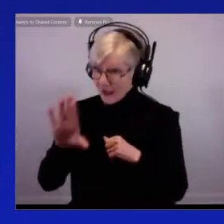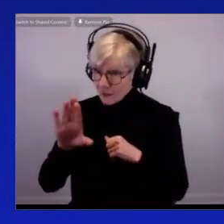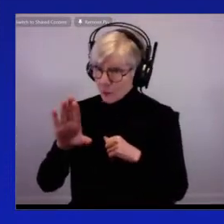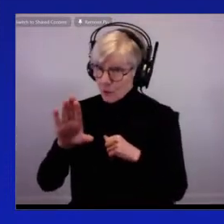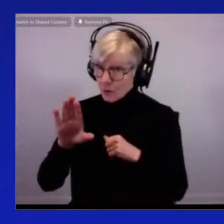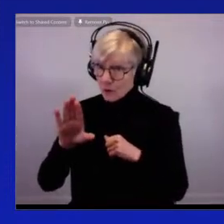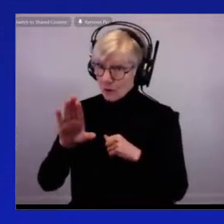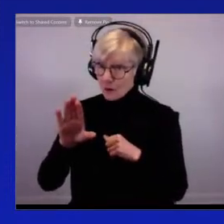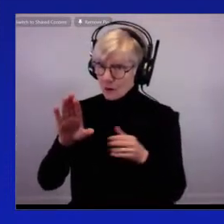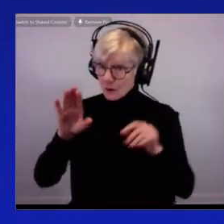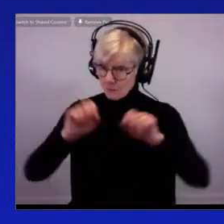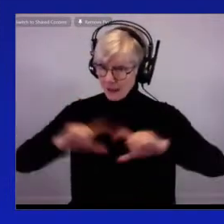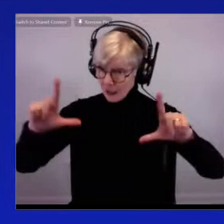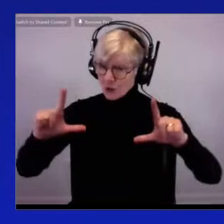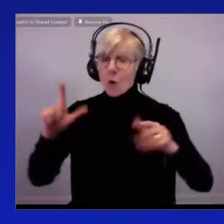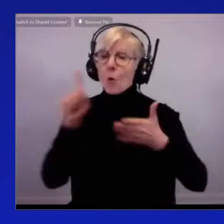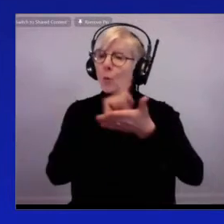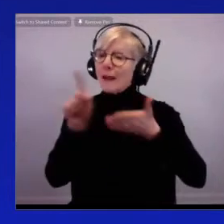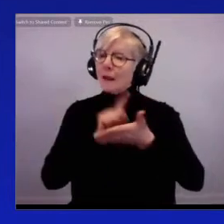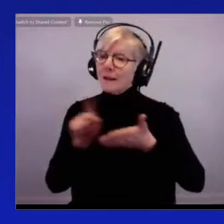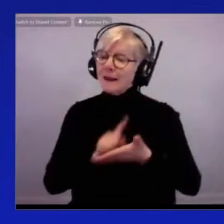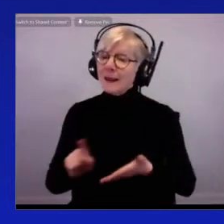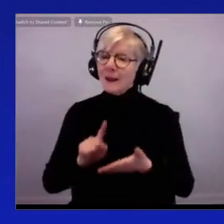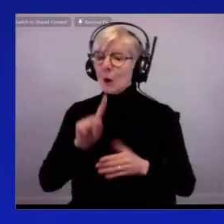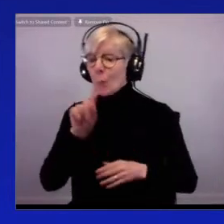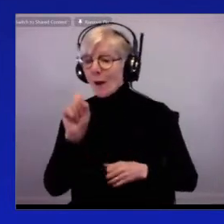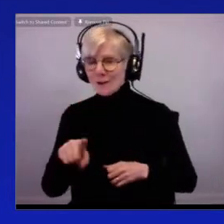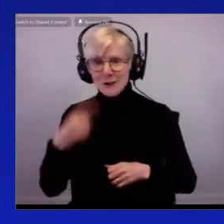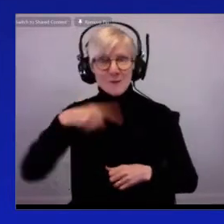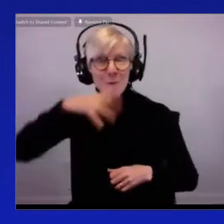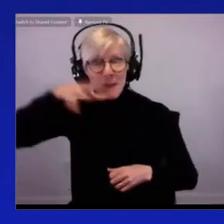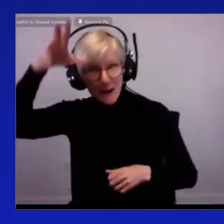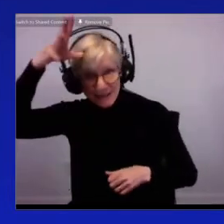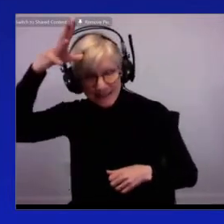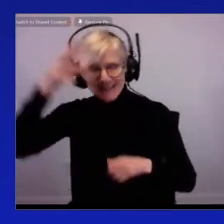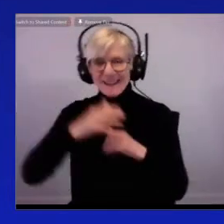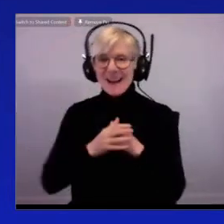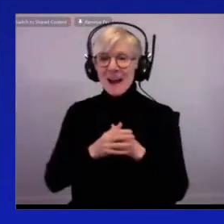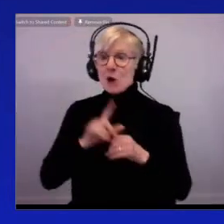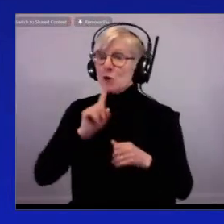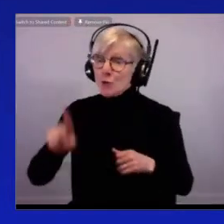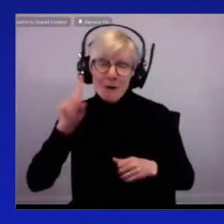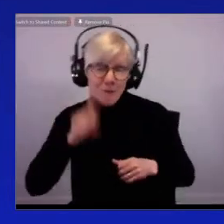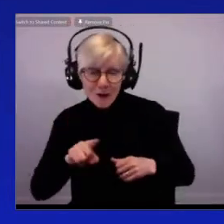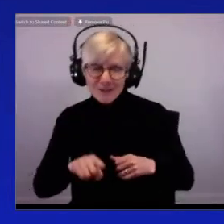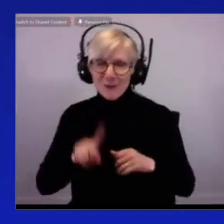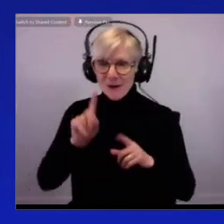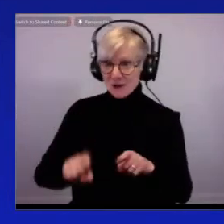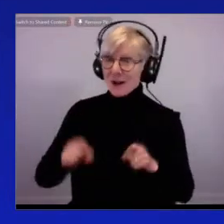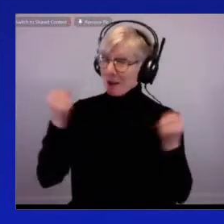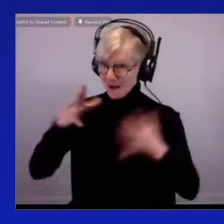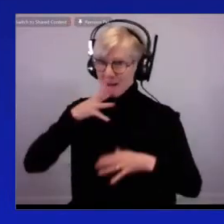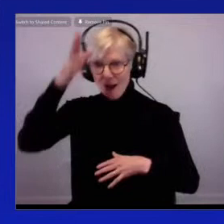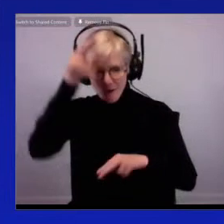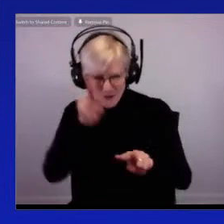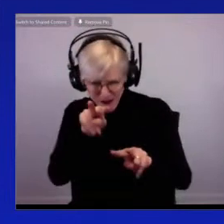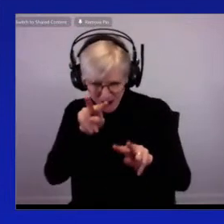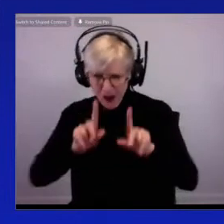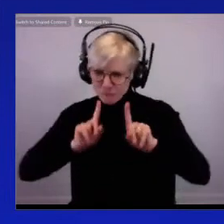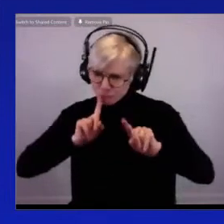a weekly COVID vaccine true or false question that is getting very good response from parents.